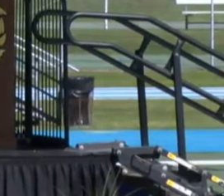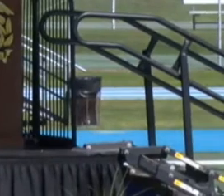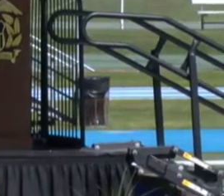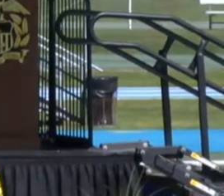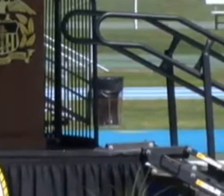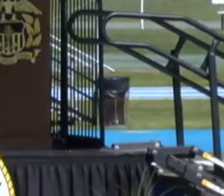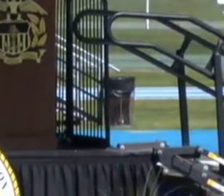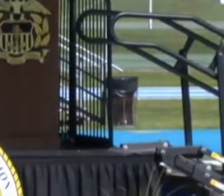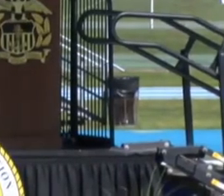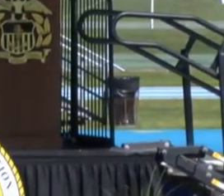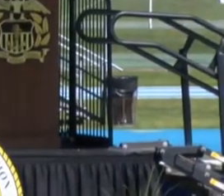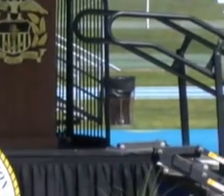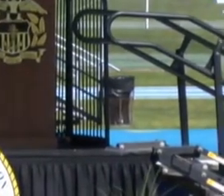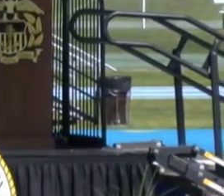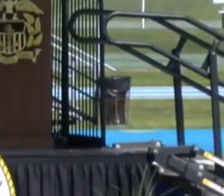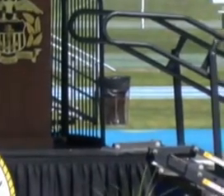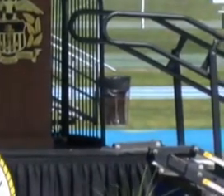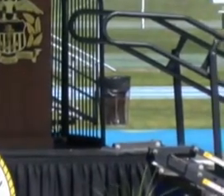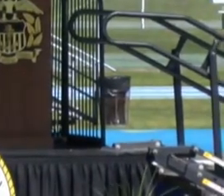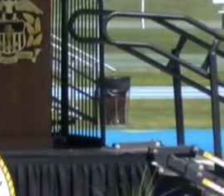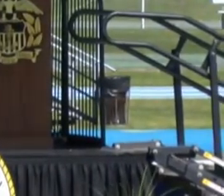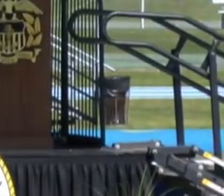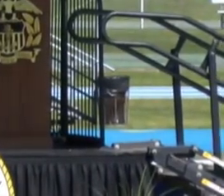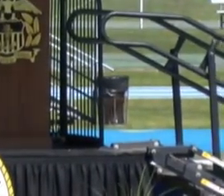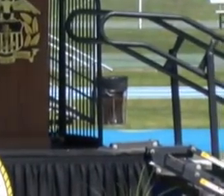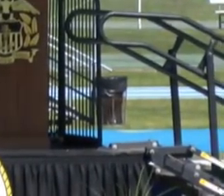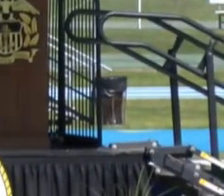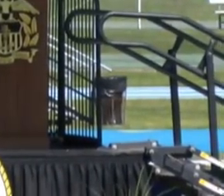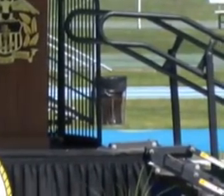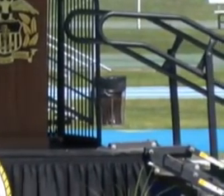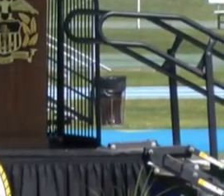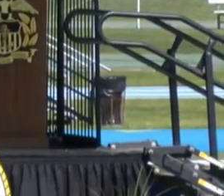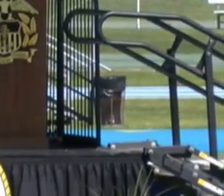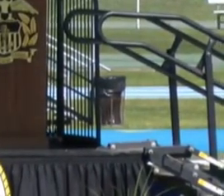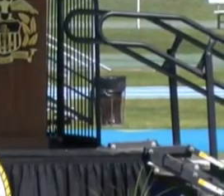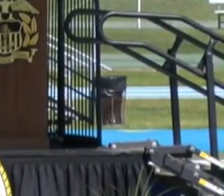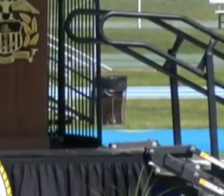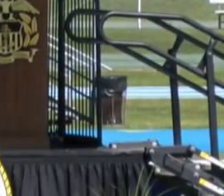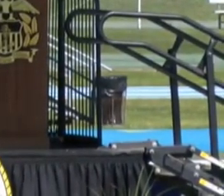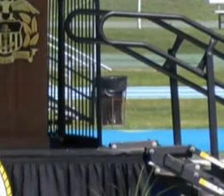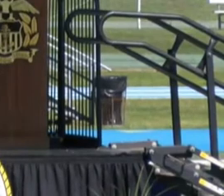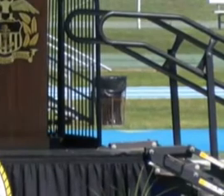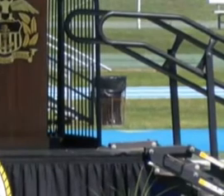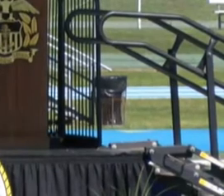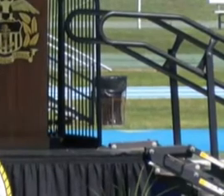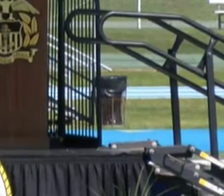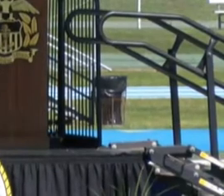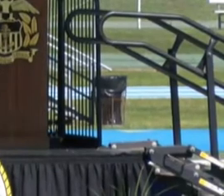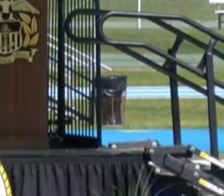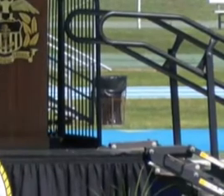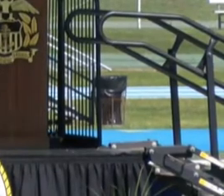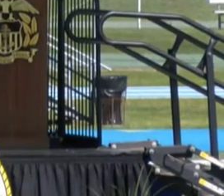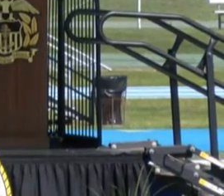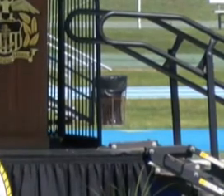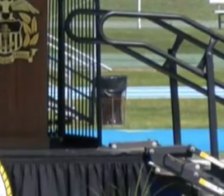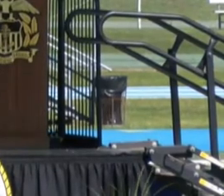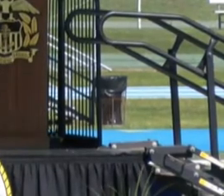the class of 2018 are the members of our outstanding faculty and staff. Please give them a round of applause.